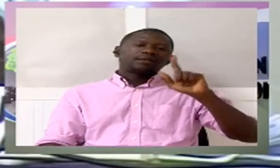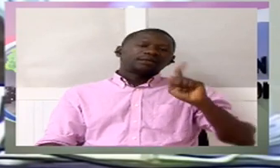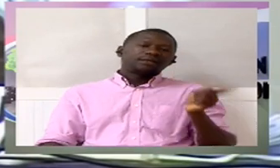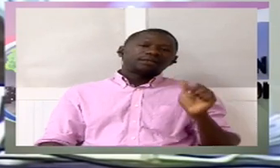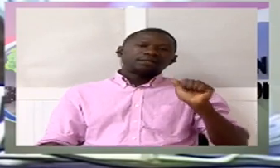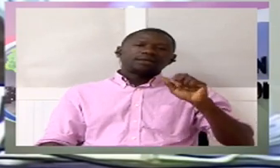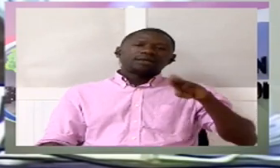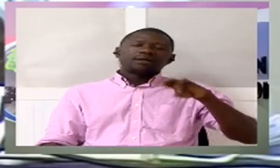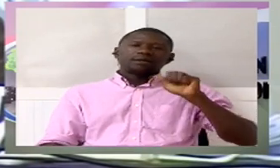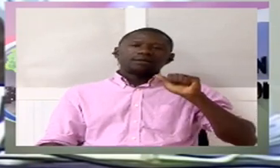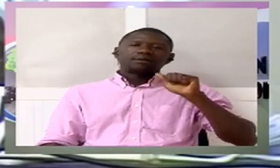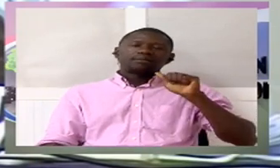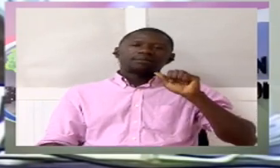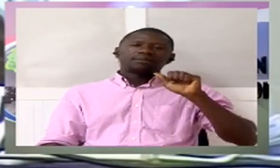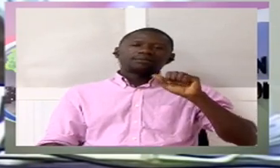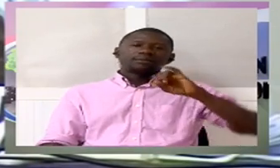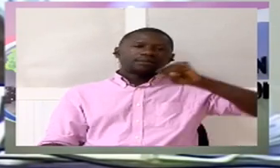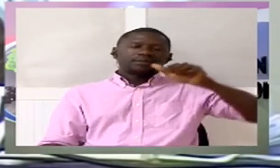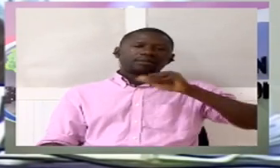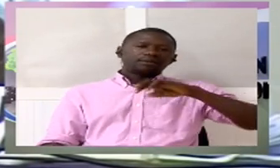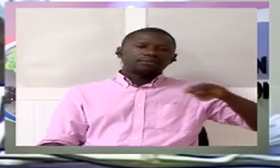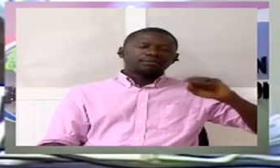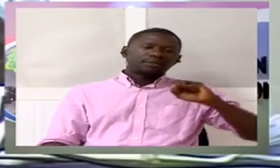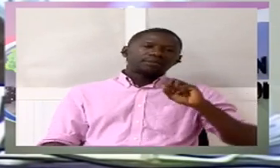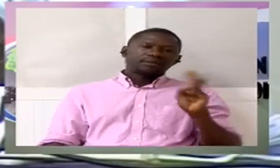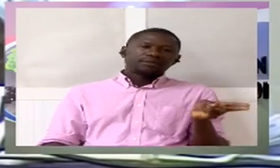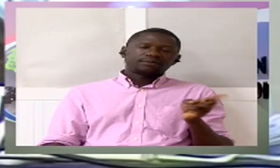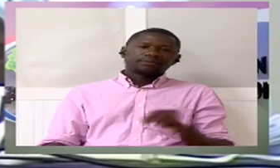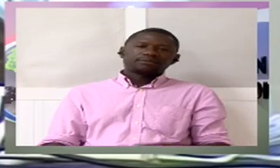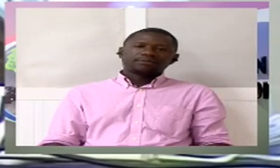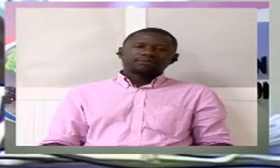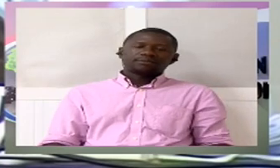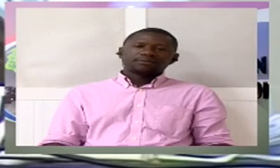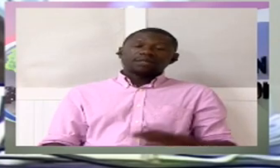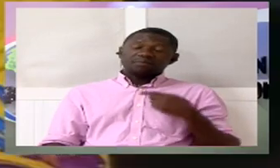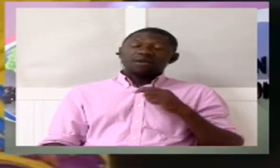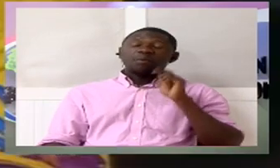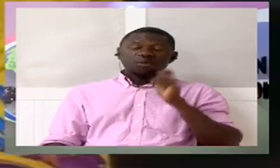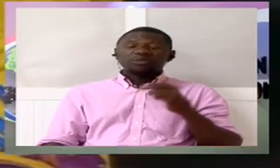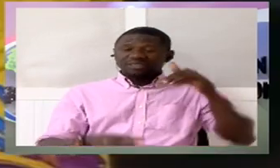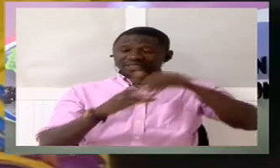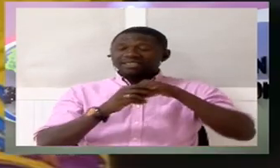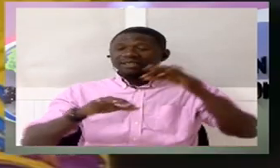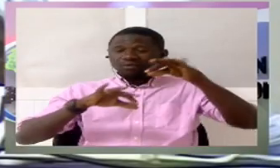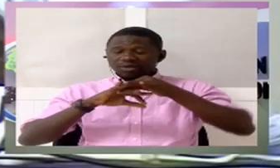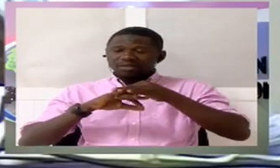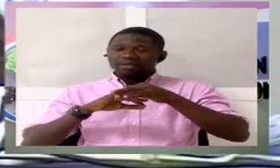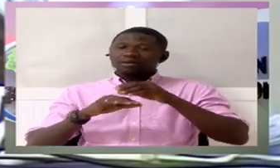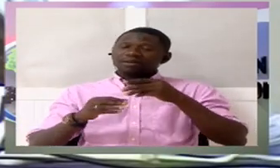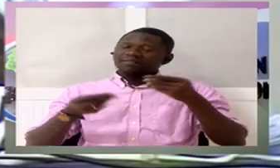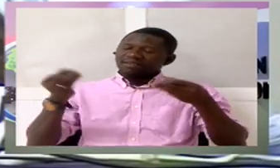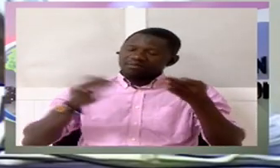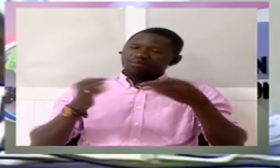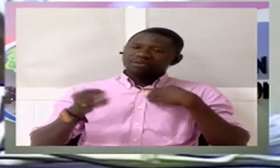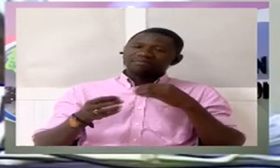ndimmusu nyimmati Lady Alima Jamme. I should have been in the midst of the wedding affairs, but for the distance